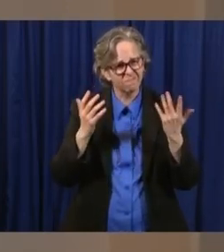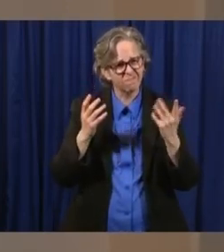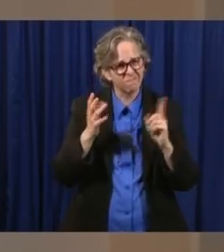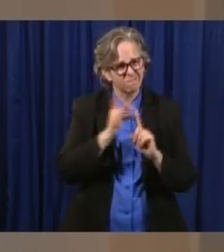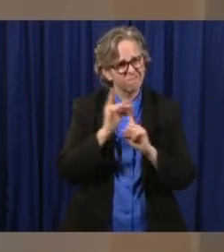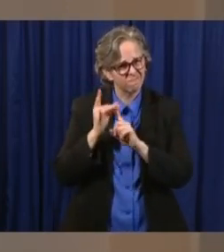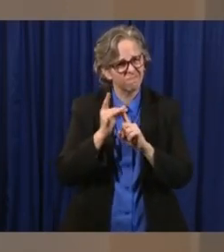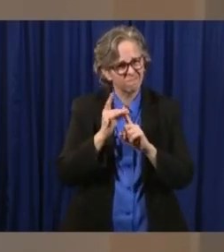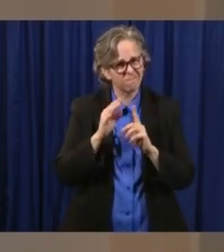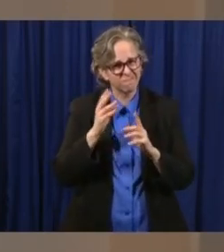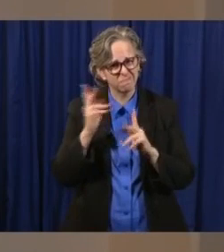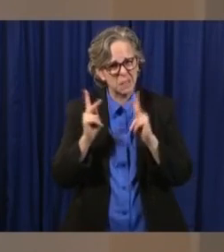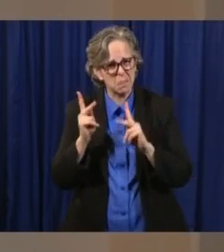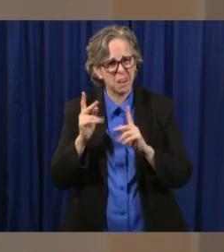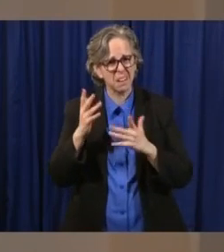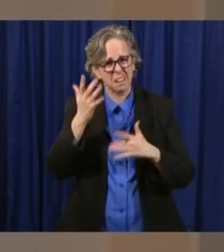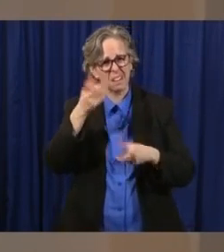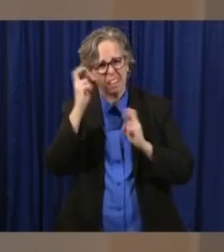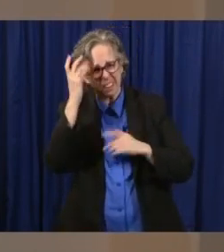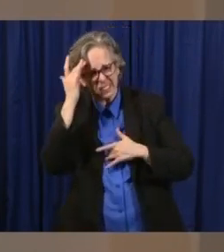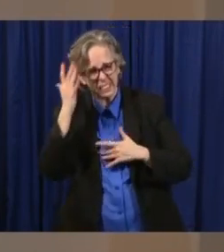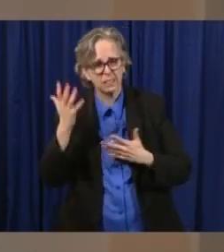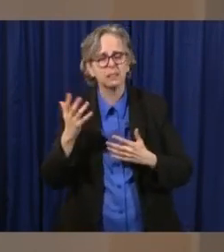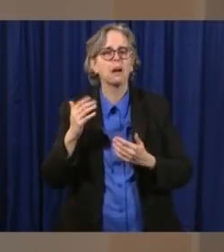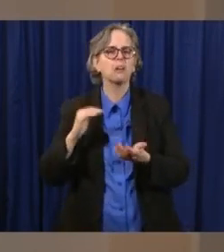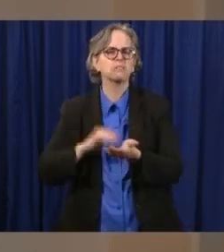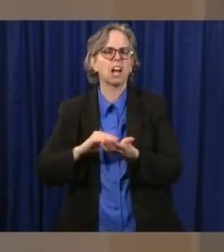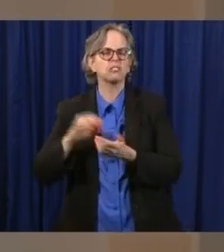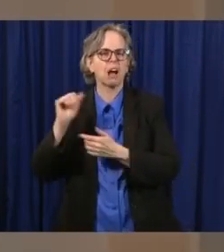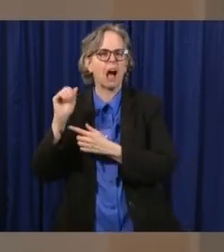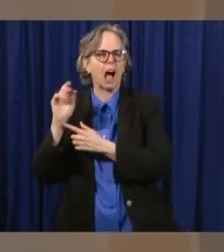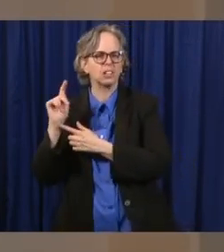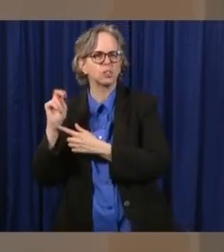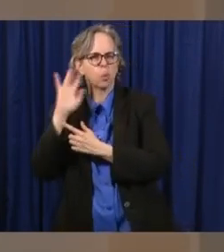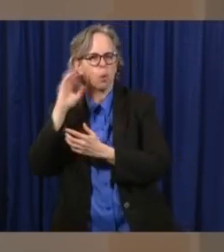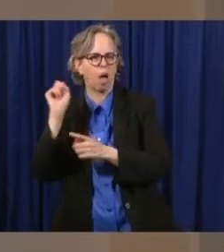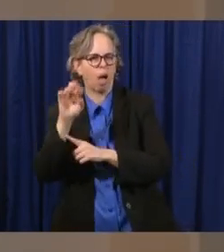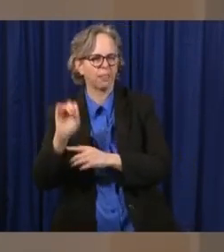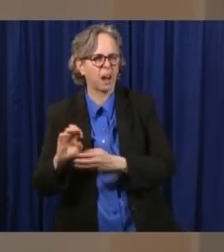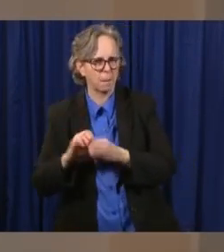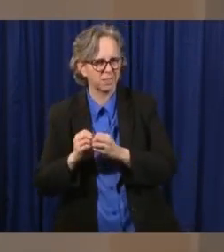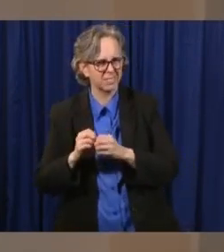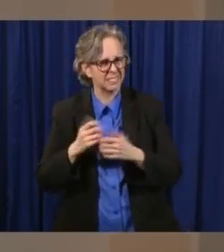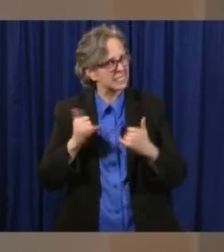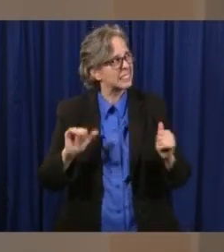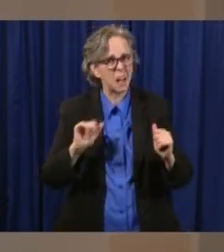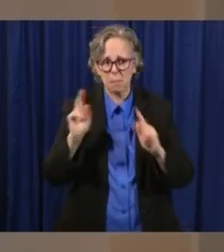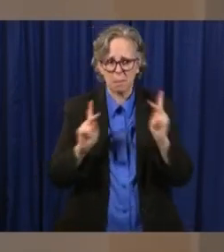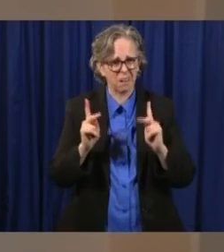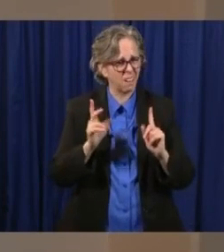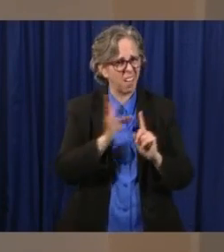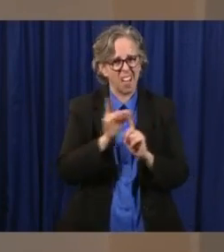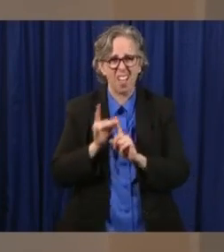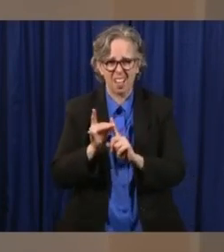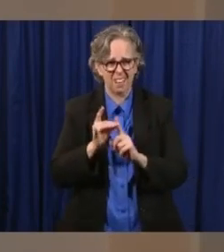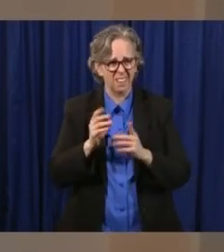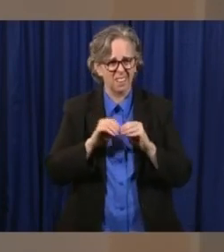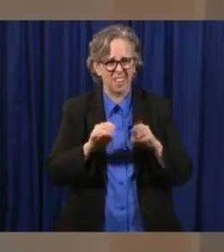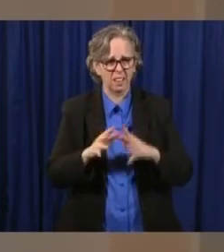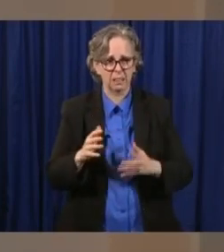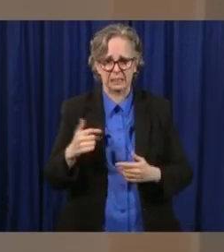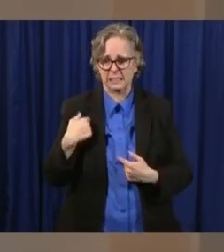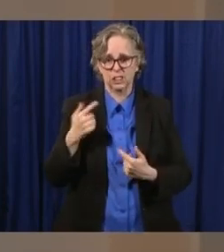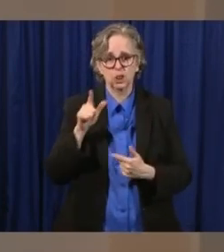going to give you the statistics of what happened overnight. More people went to the hospital, more people